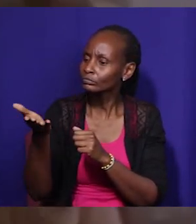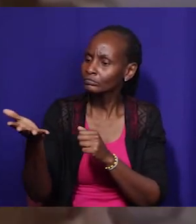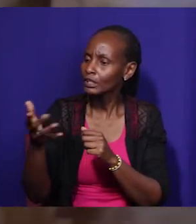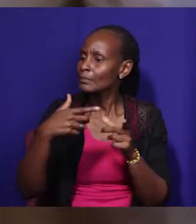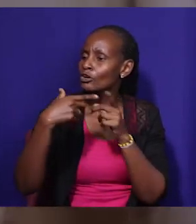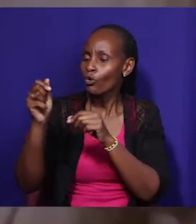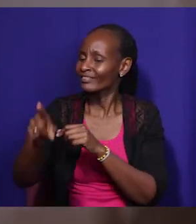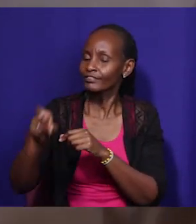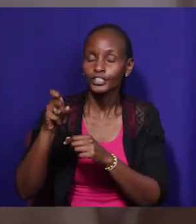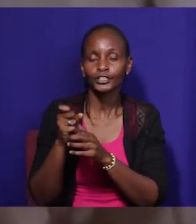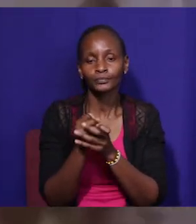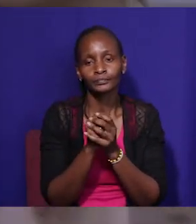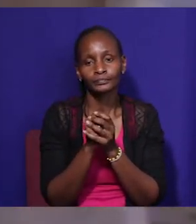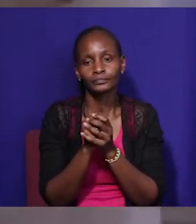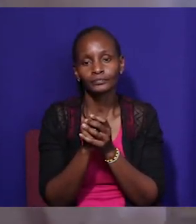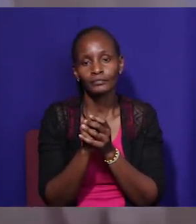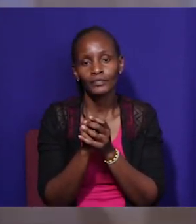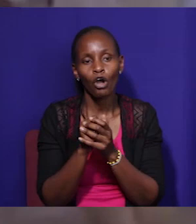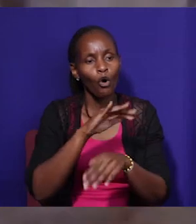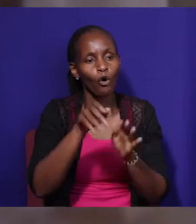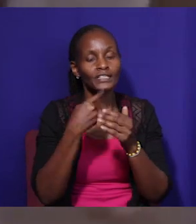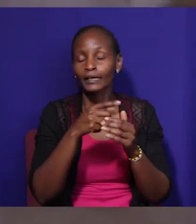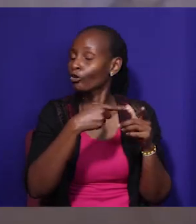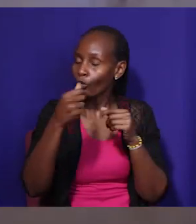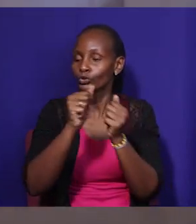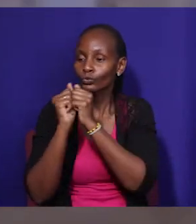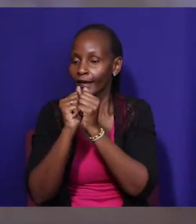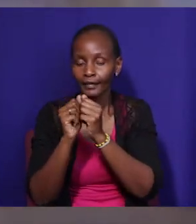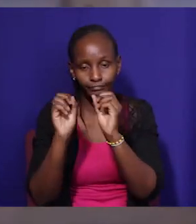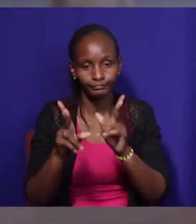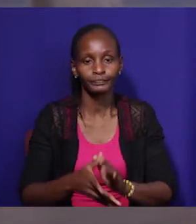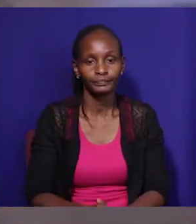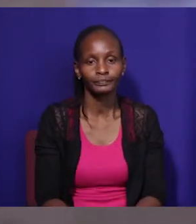fishing. We will come with you, they told him.